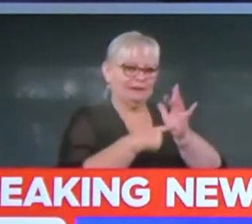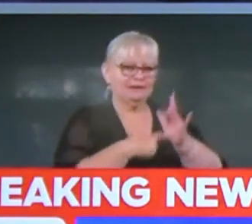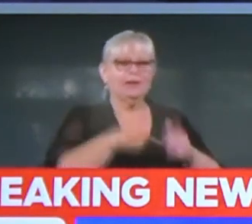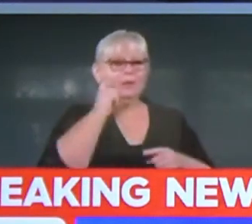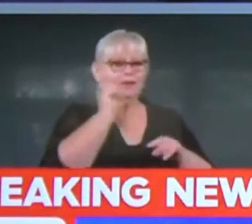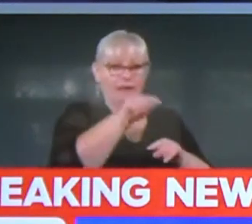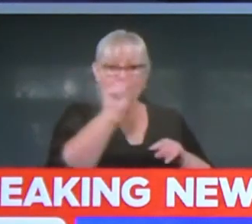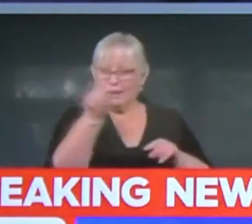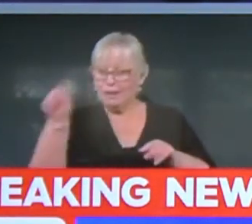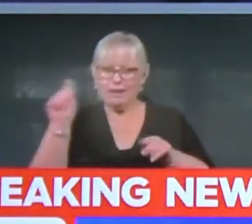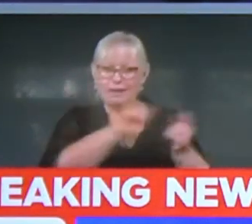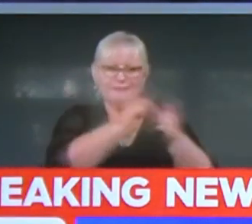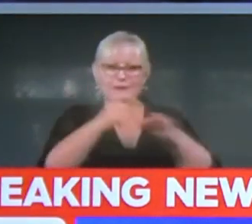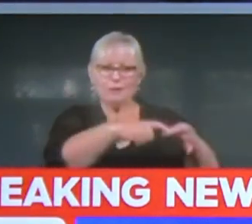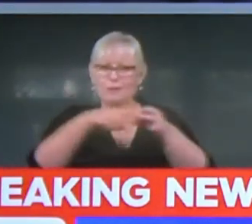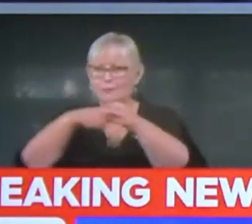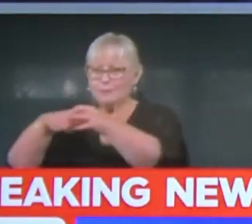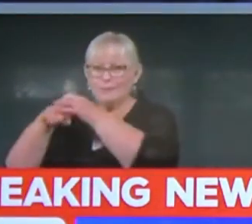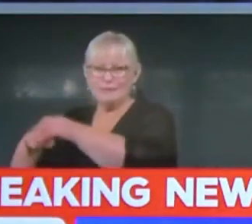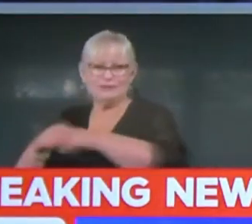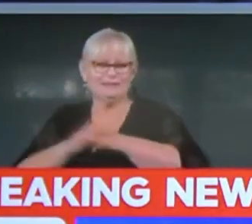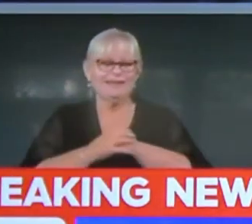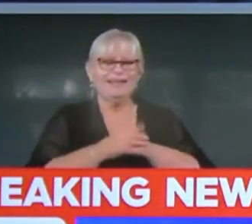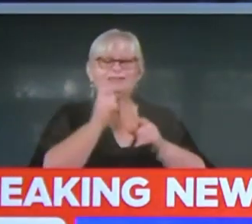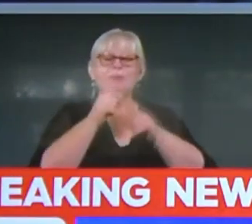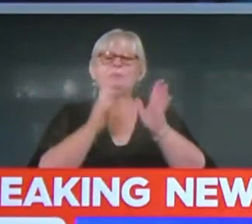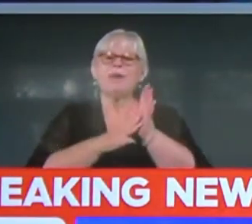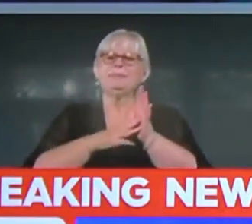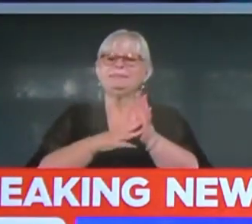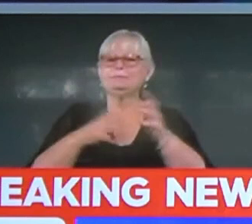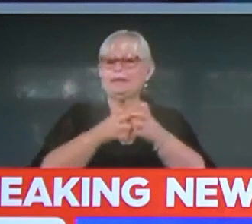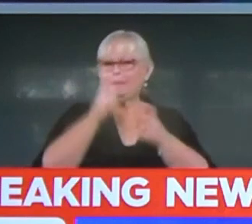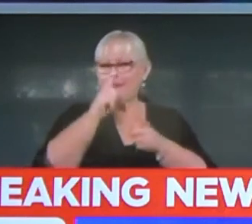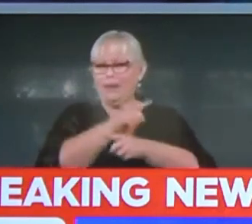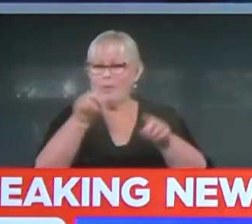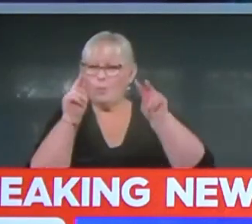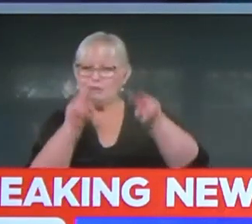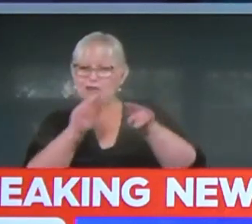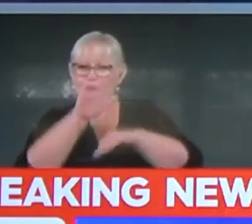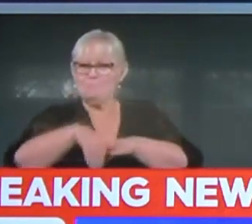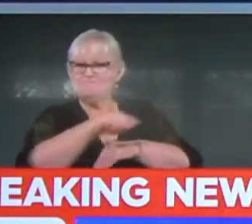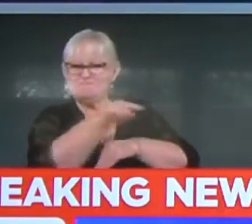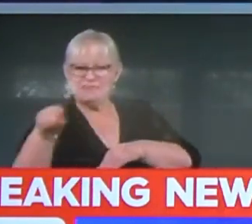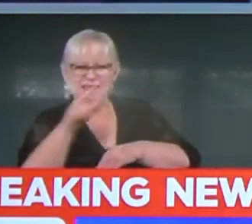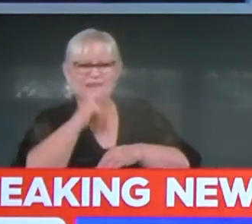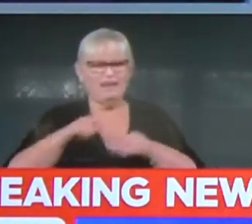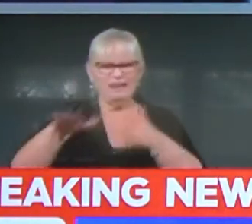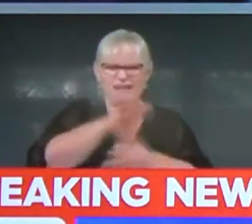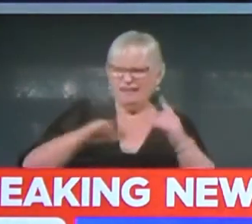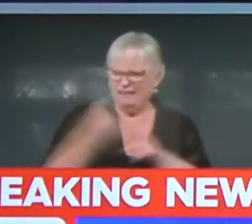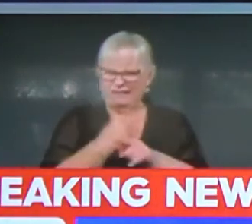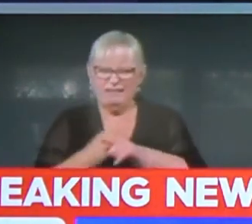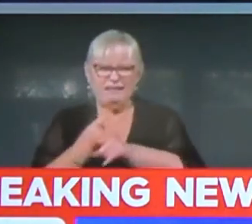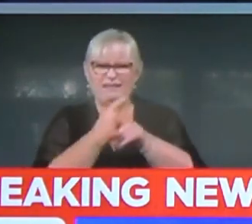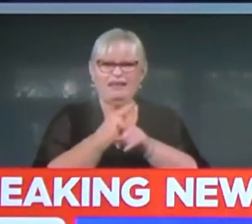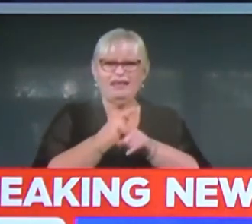then Michelle, yep, and then we'll go around for maybe one more. Many Australians watching at home would think that there is an inherent mixed message that 10 people